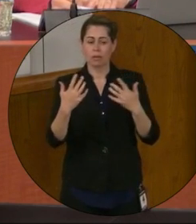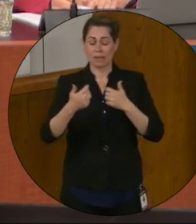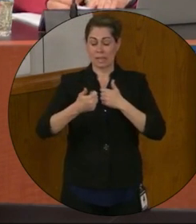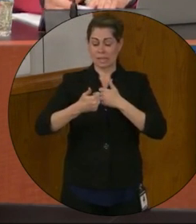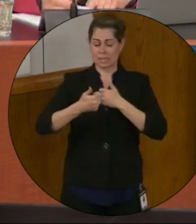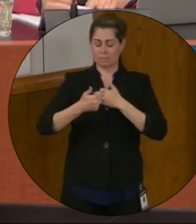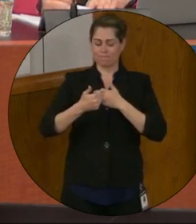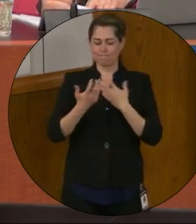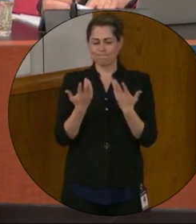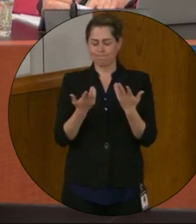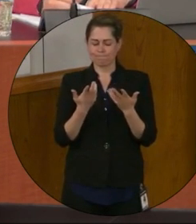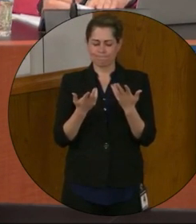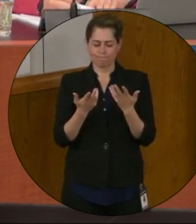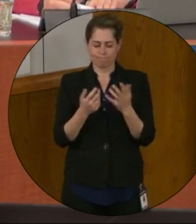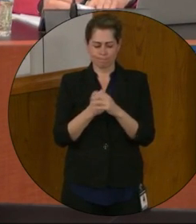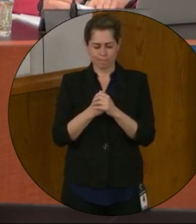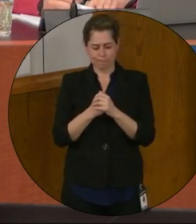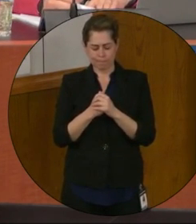making this